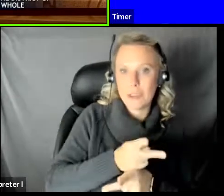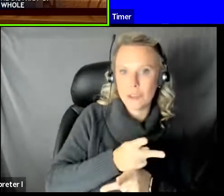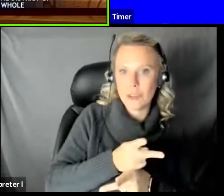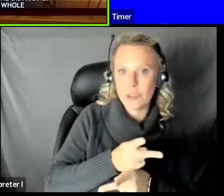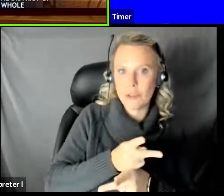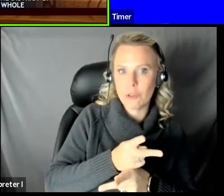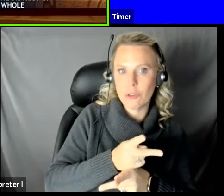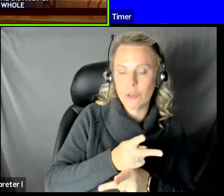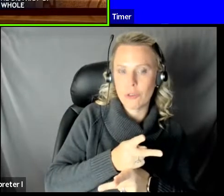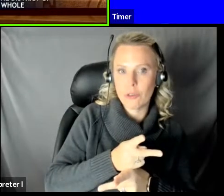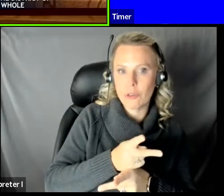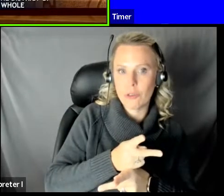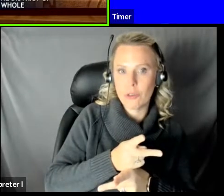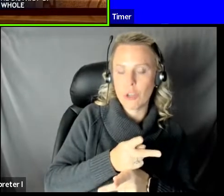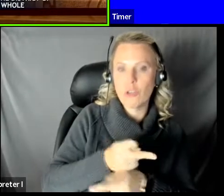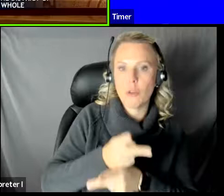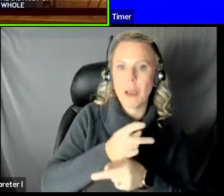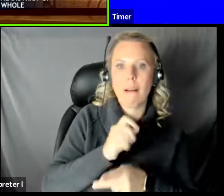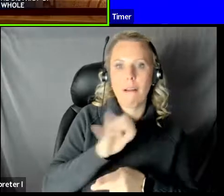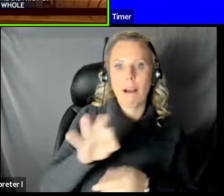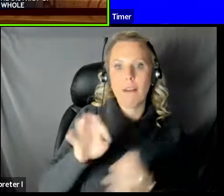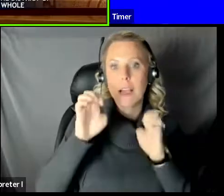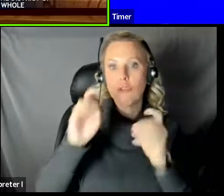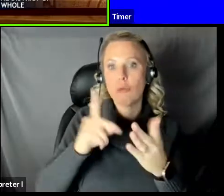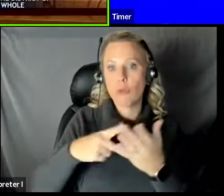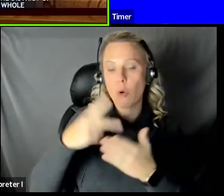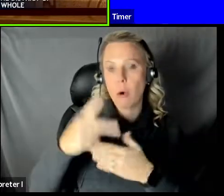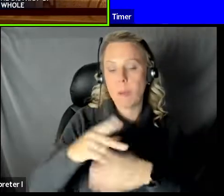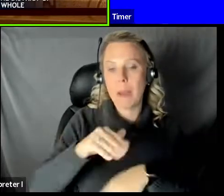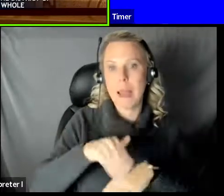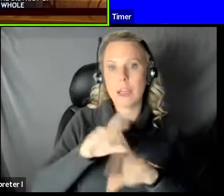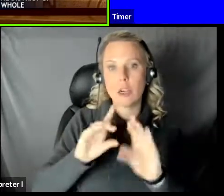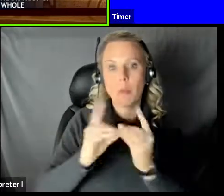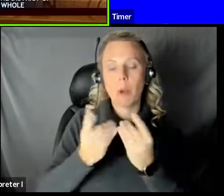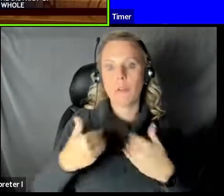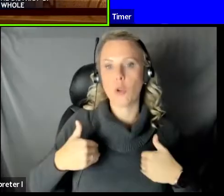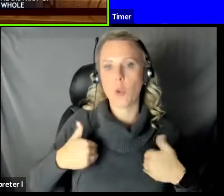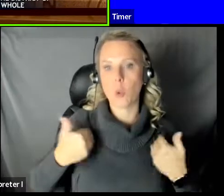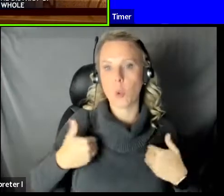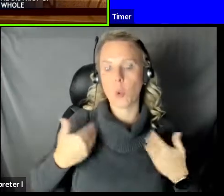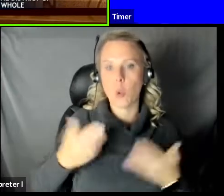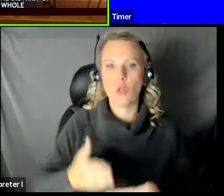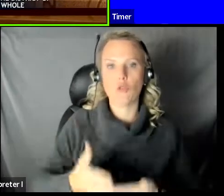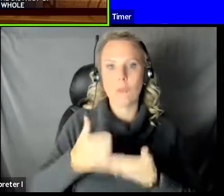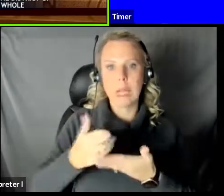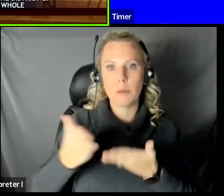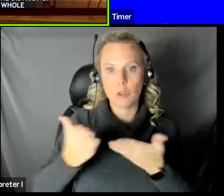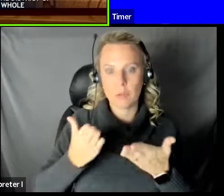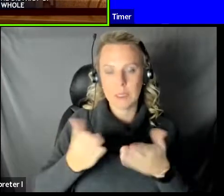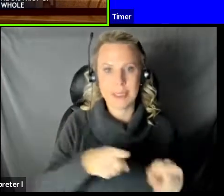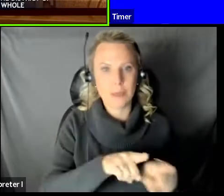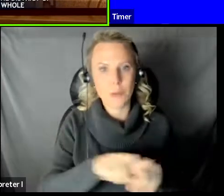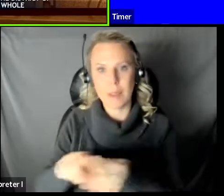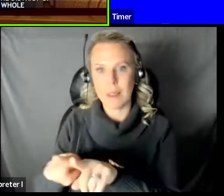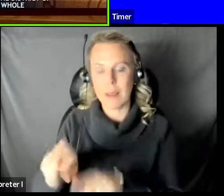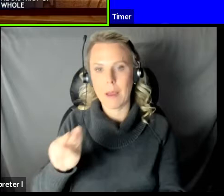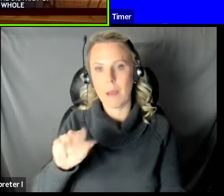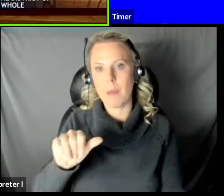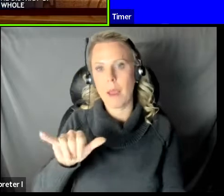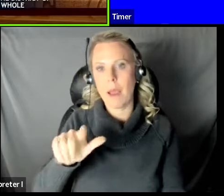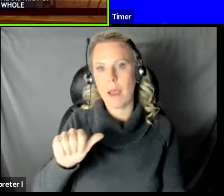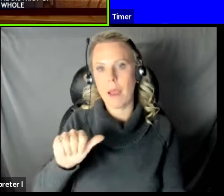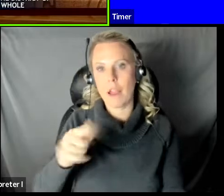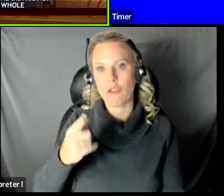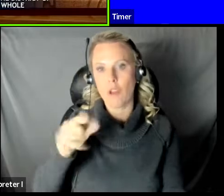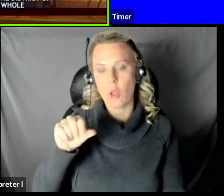of the educational programs at the Department of Youth Rehabilitation Services and the Maya Angelou Public